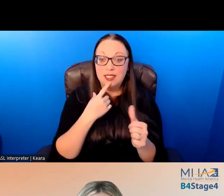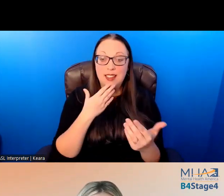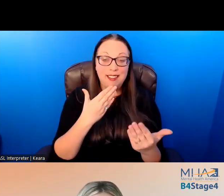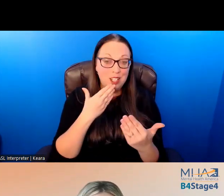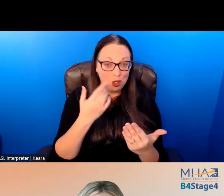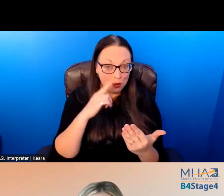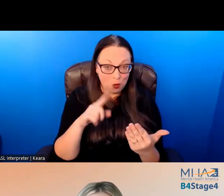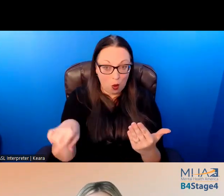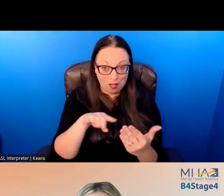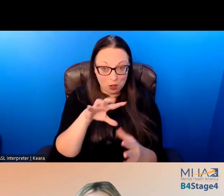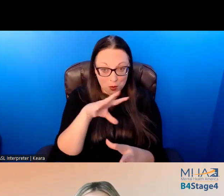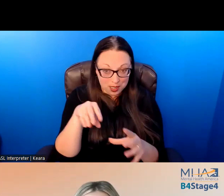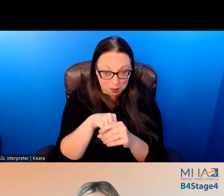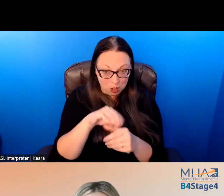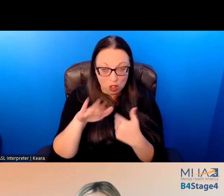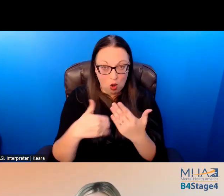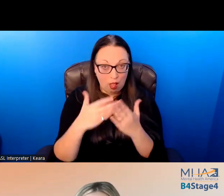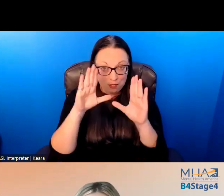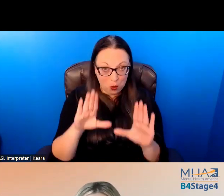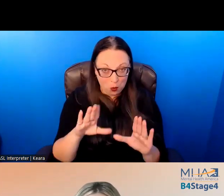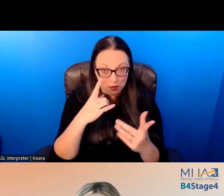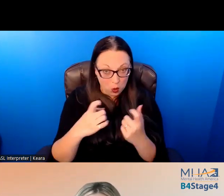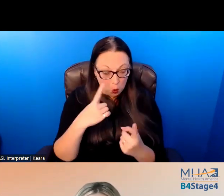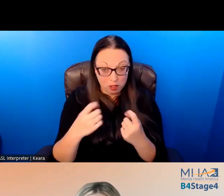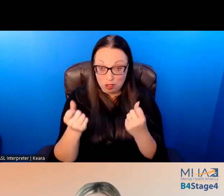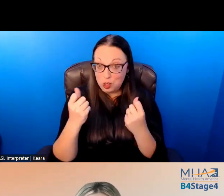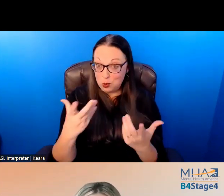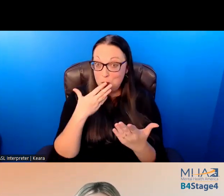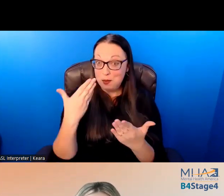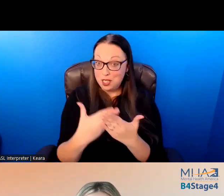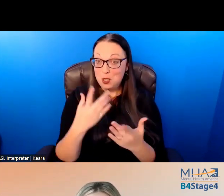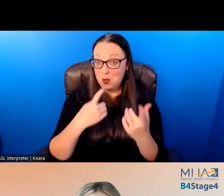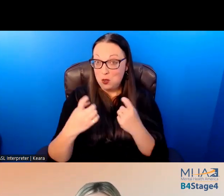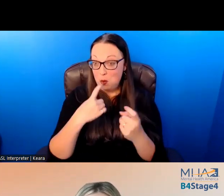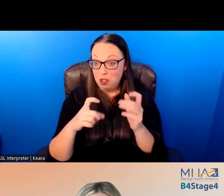your participation and all of your wonderful questions. There have been so many good ones coming in.